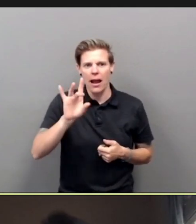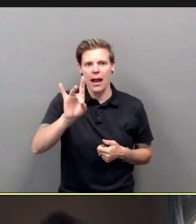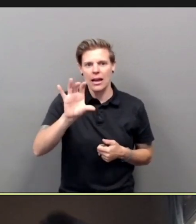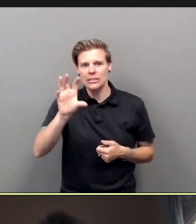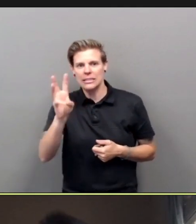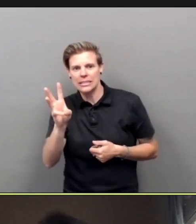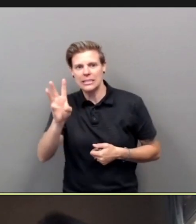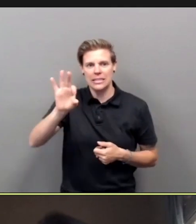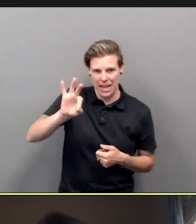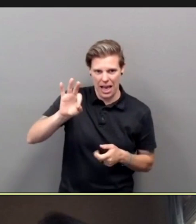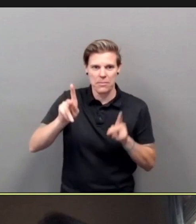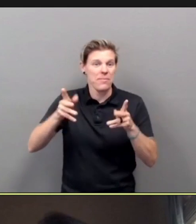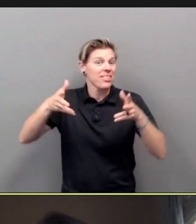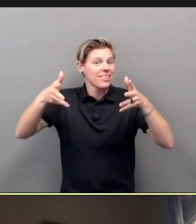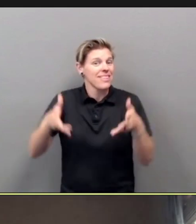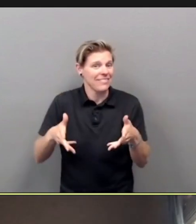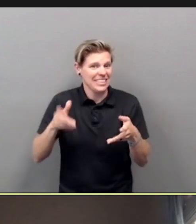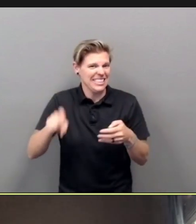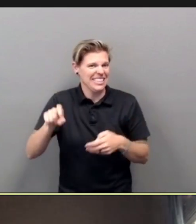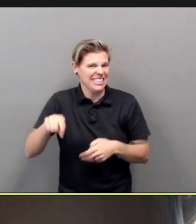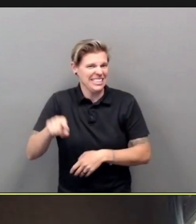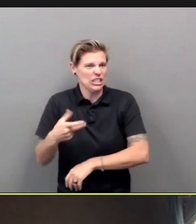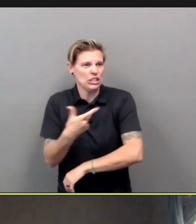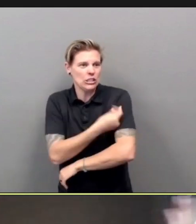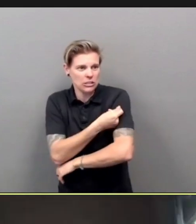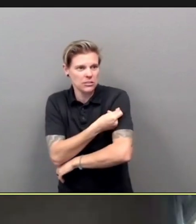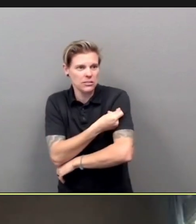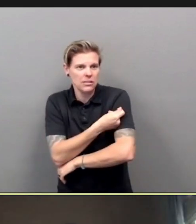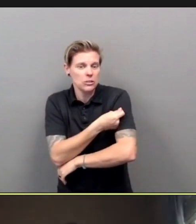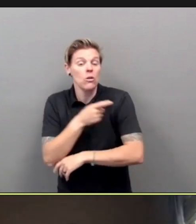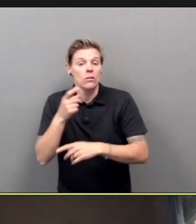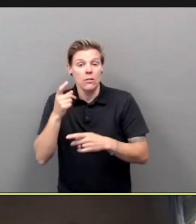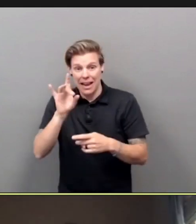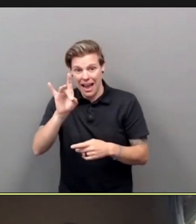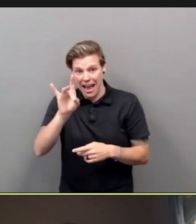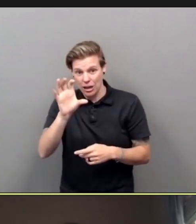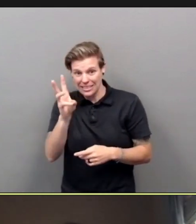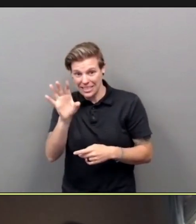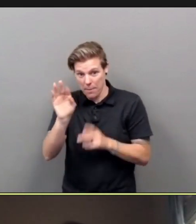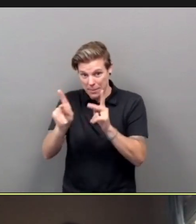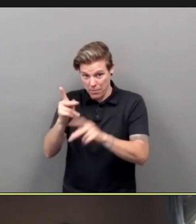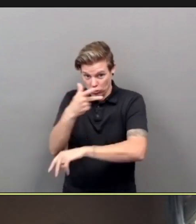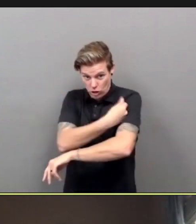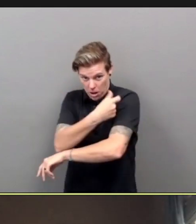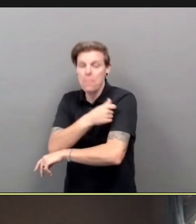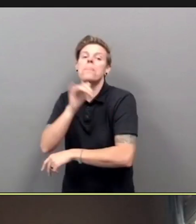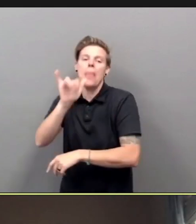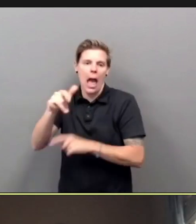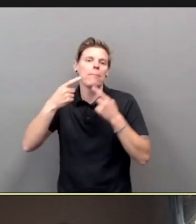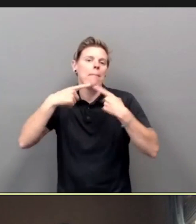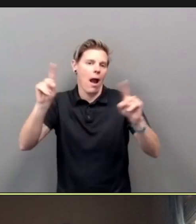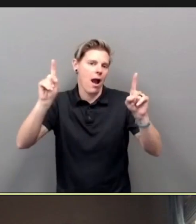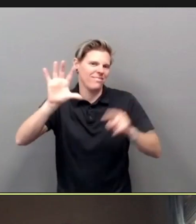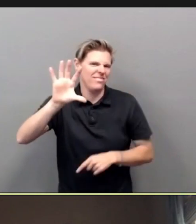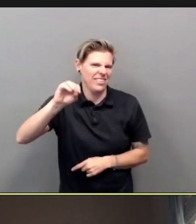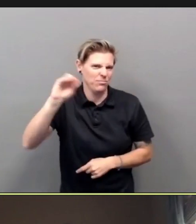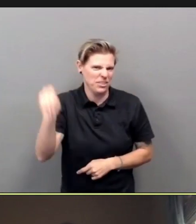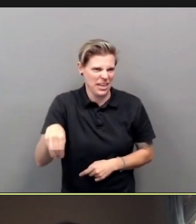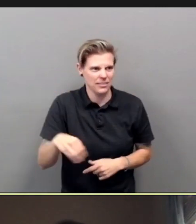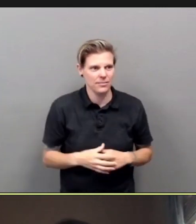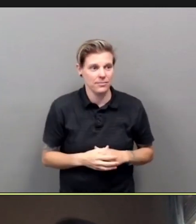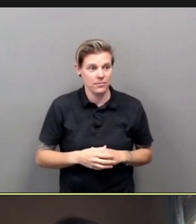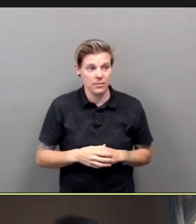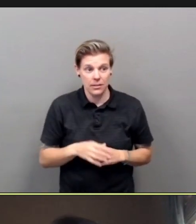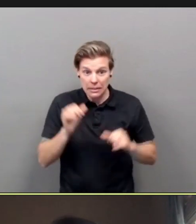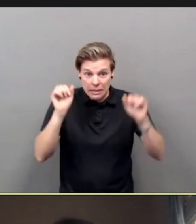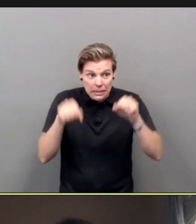get vaccinated to 50%. So if you can try to get more people, like 869 people vaccinated by next week, that